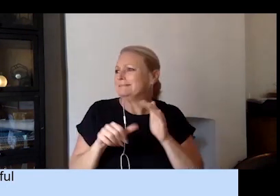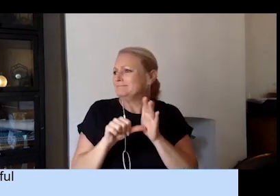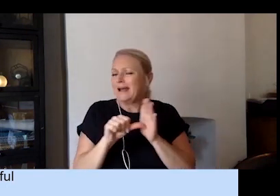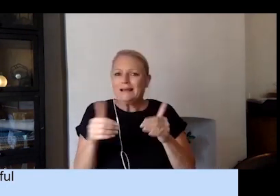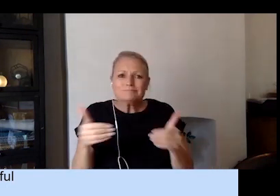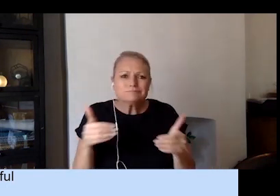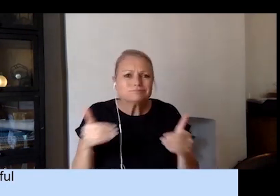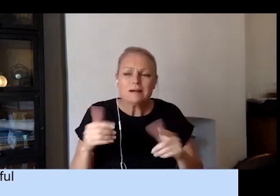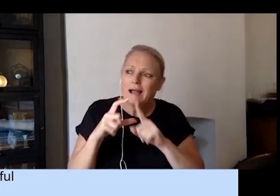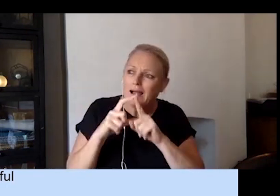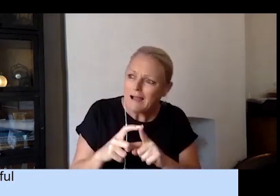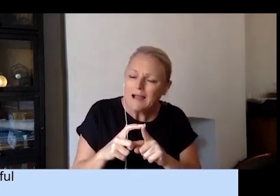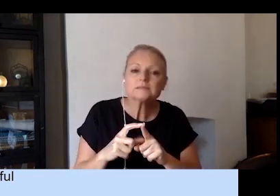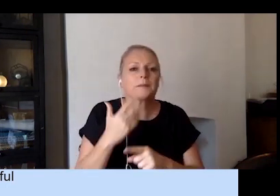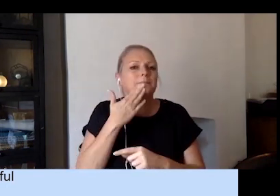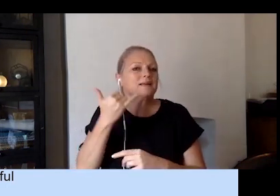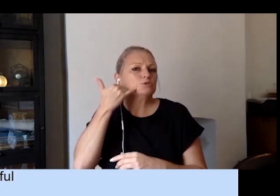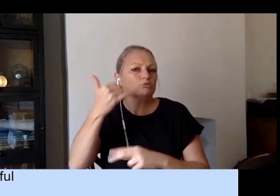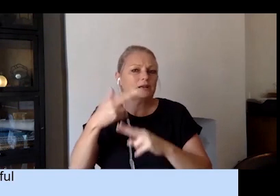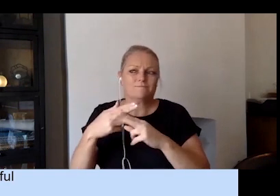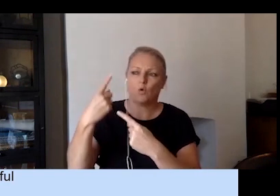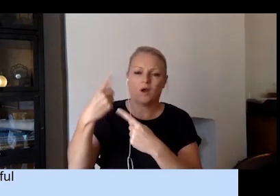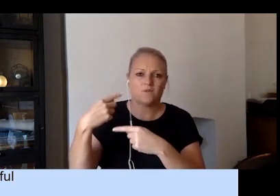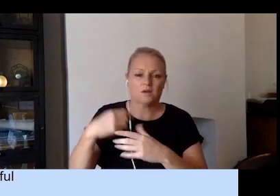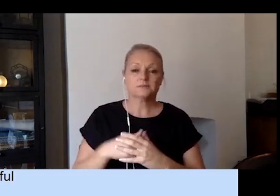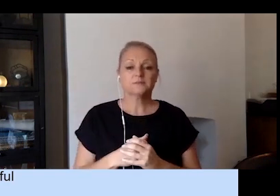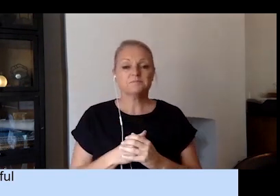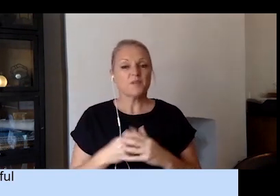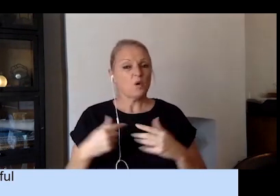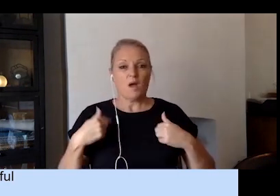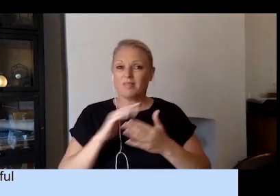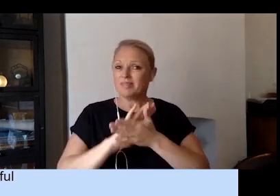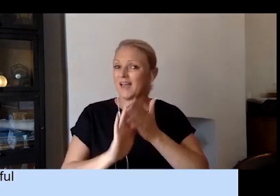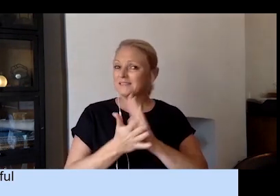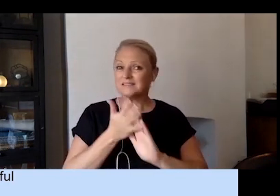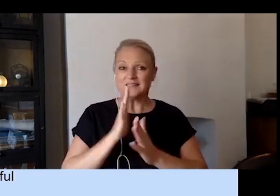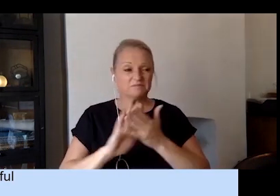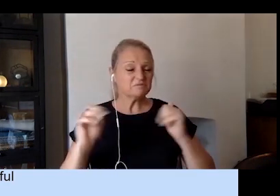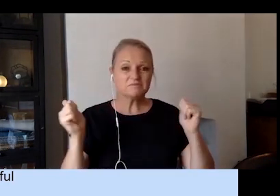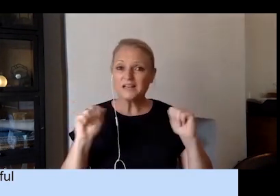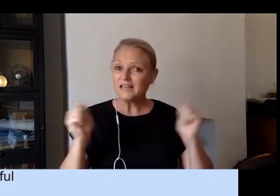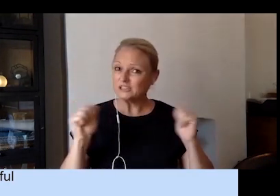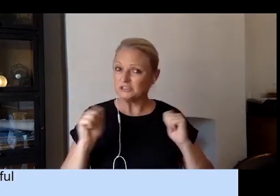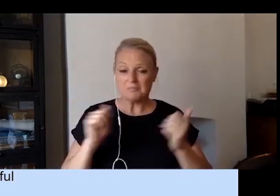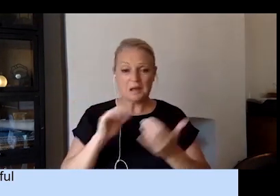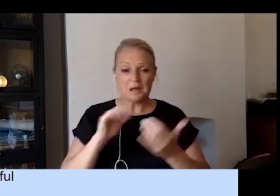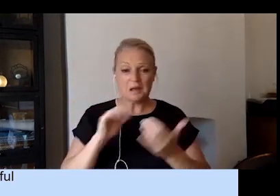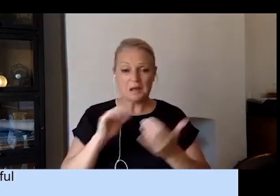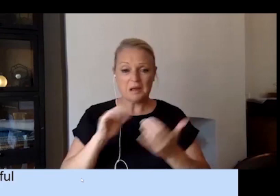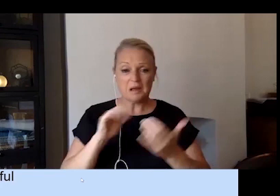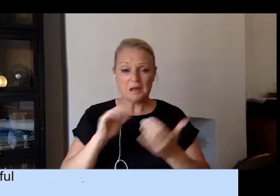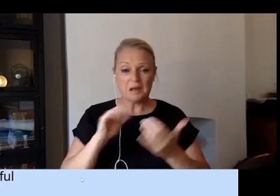Well, that's it from me. Thank you to everyone at the Australia Council for having us today. Tracy and I are very happy to field questions at this